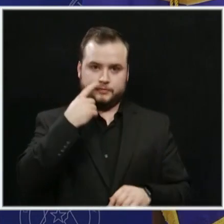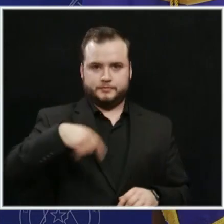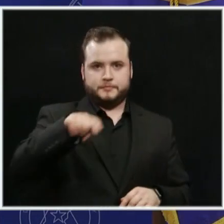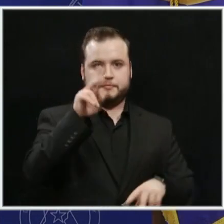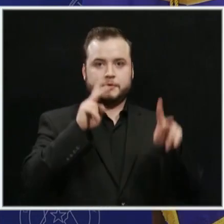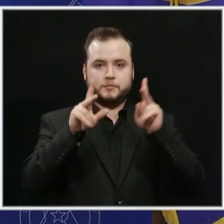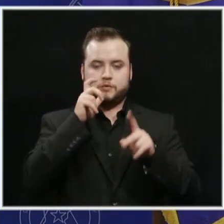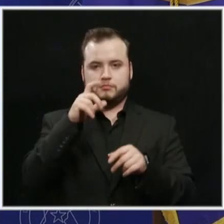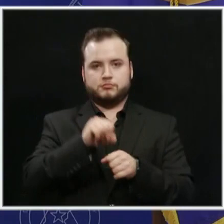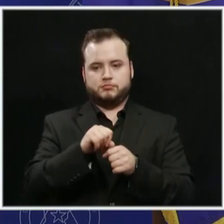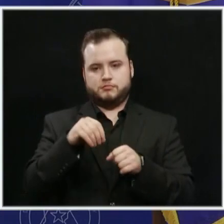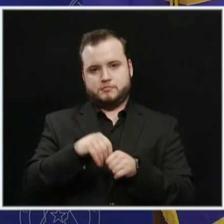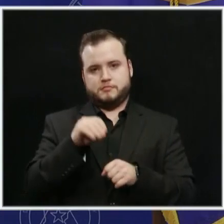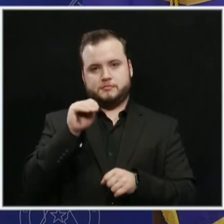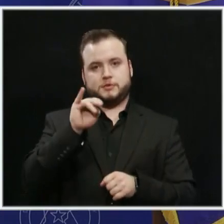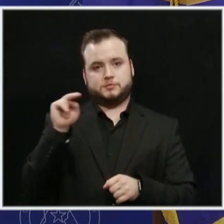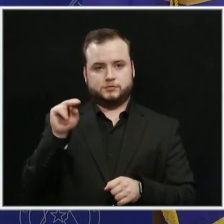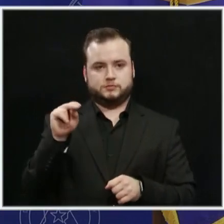acting as one